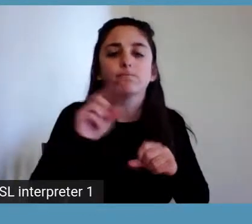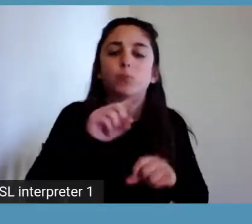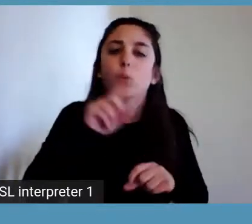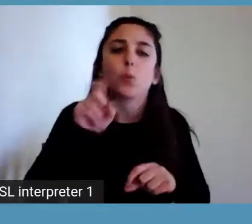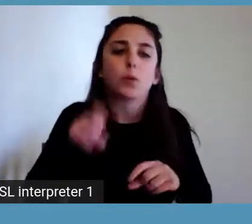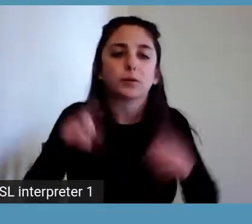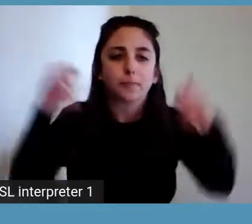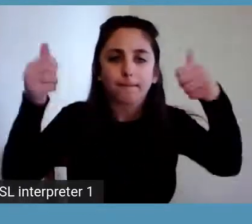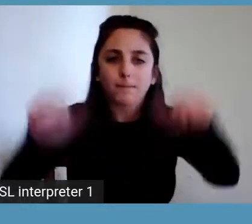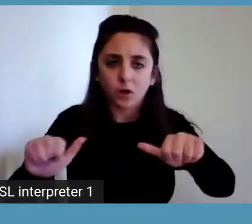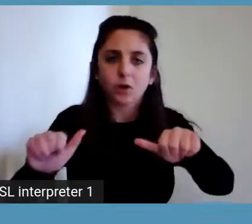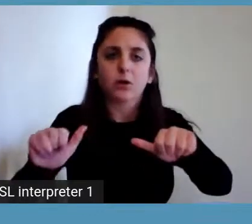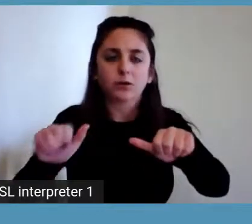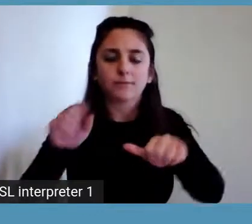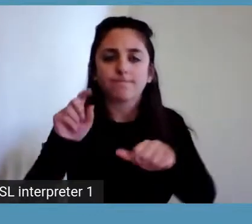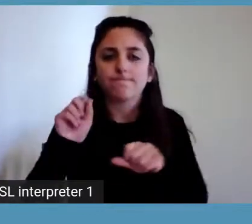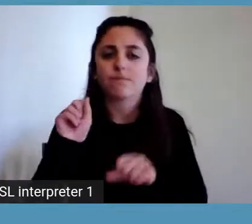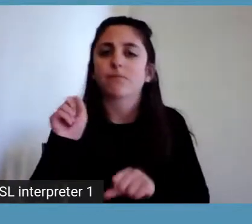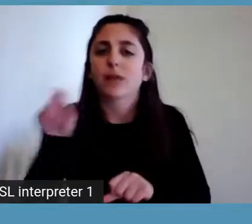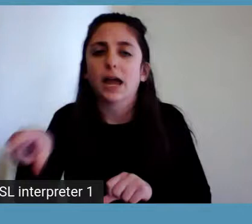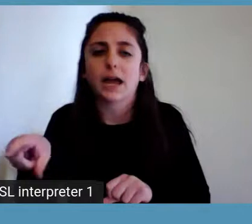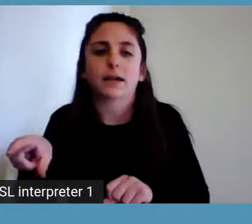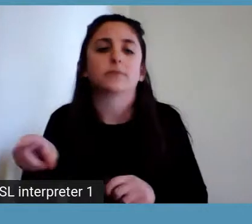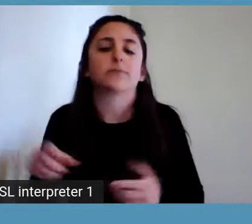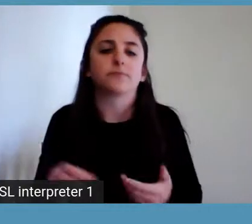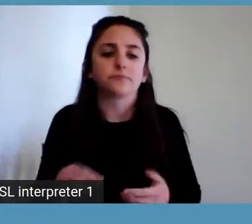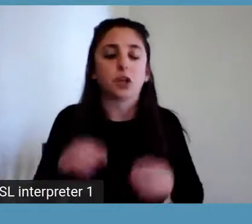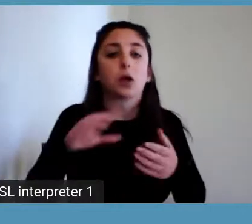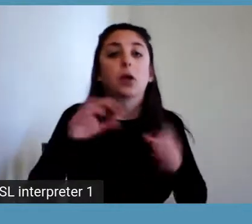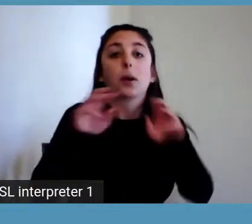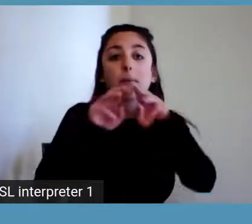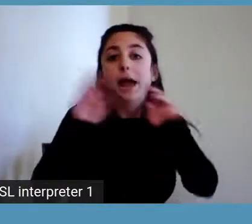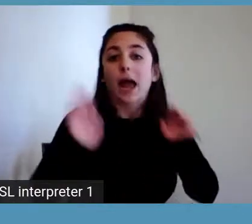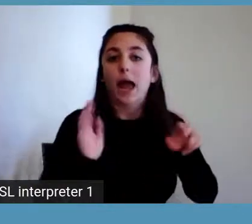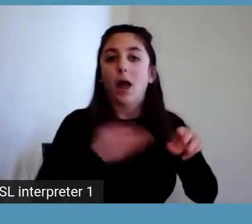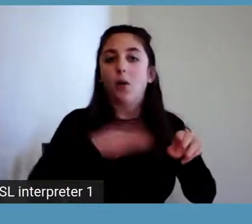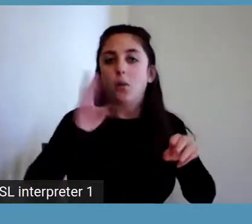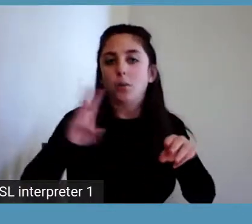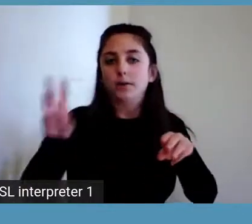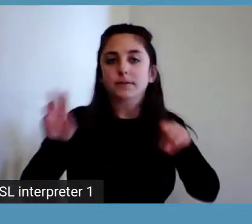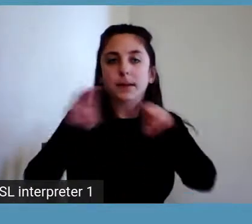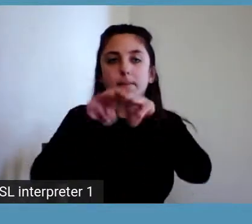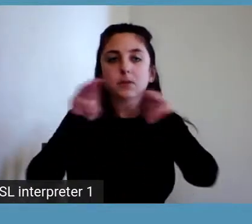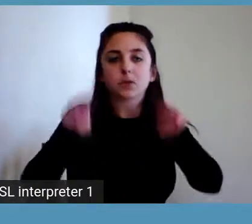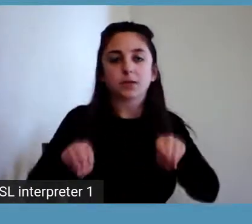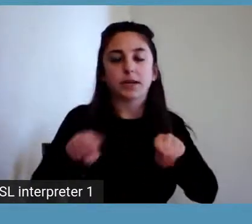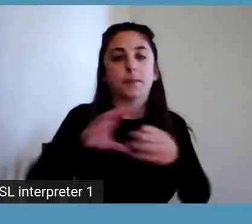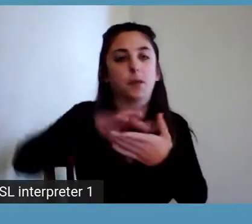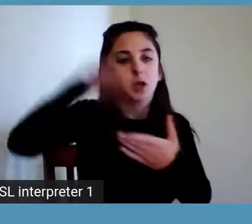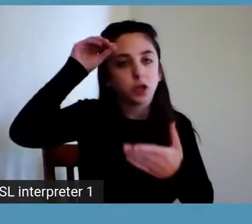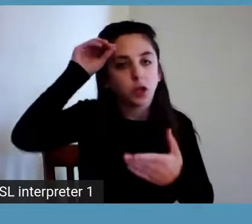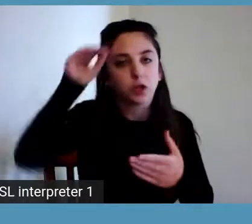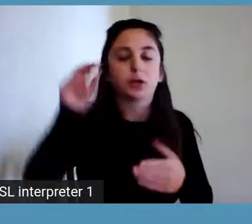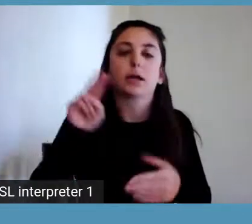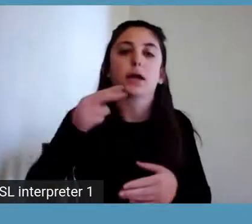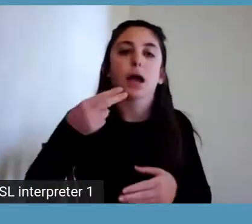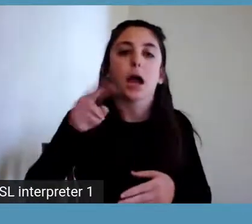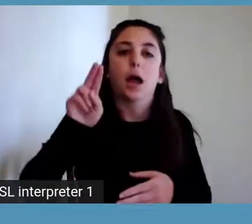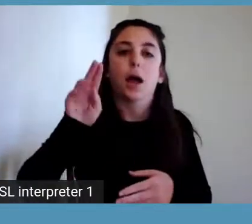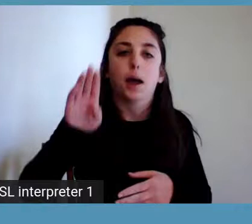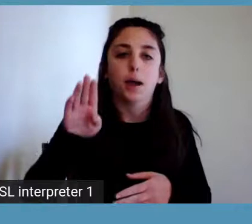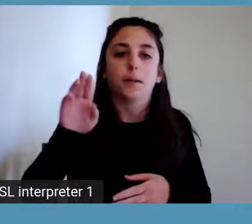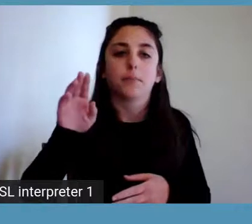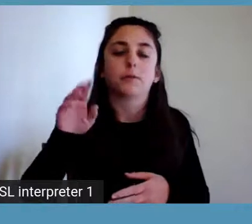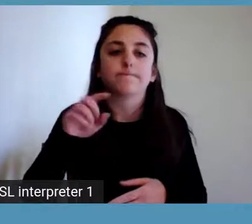fellow museum practitioners on the Museum Learning Hub website, which you can find at museum-hub.org. If you're looking for help in